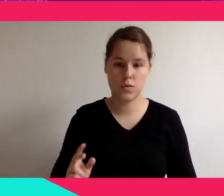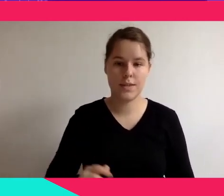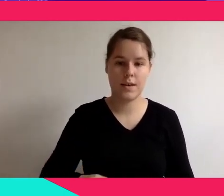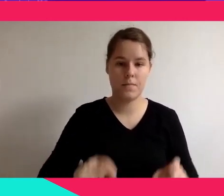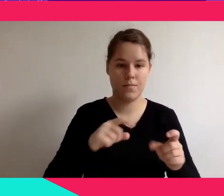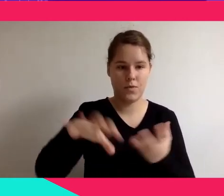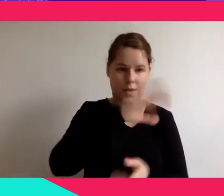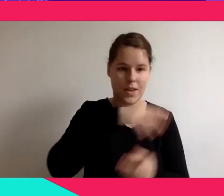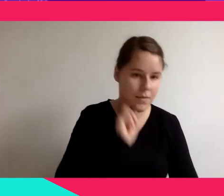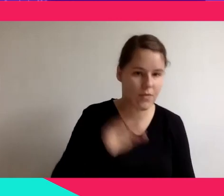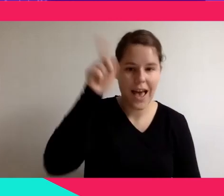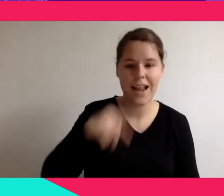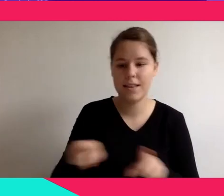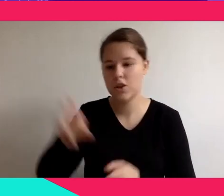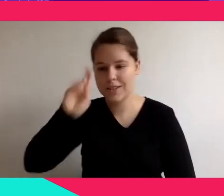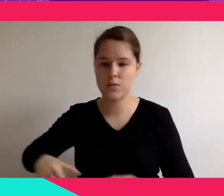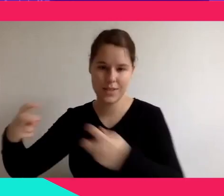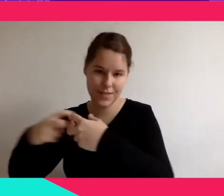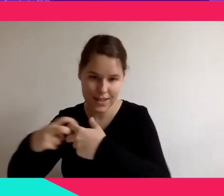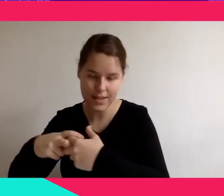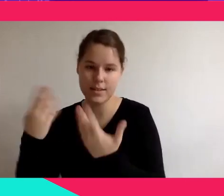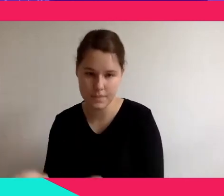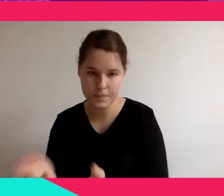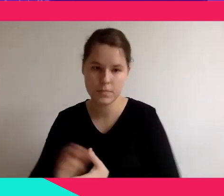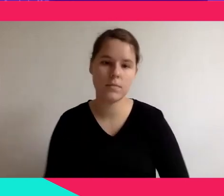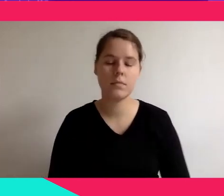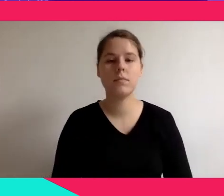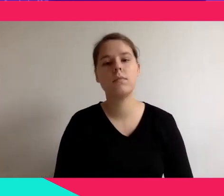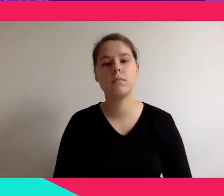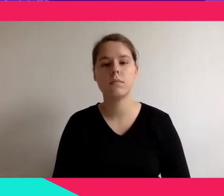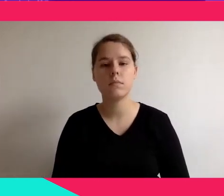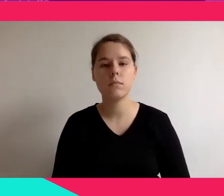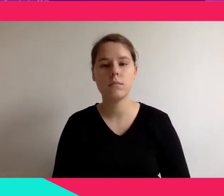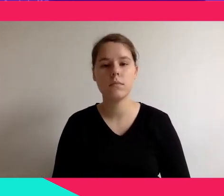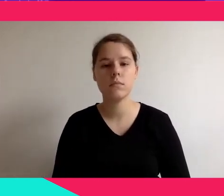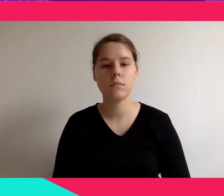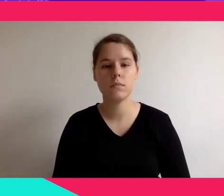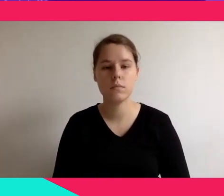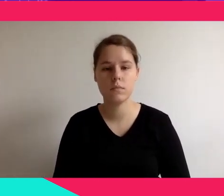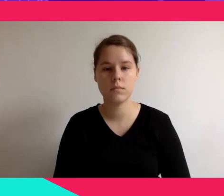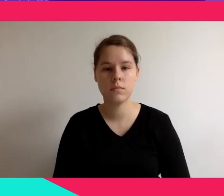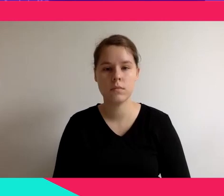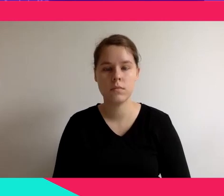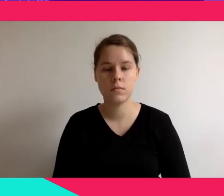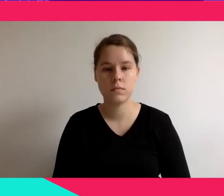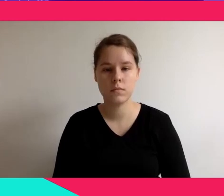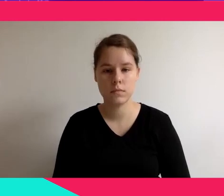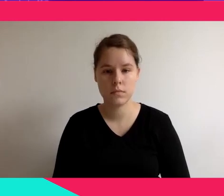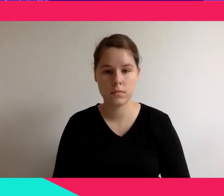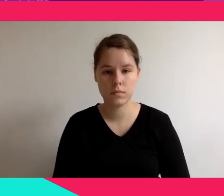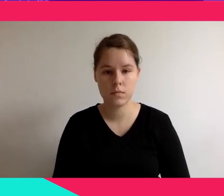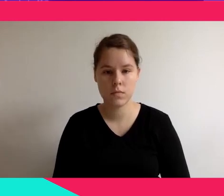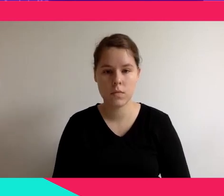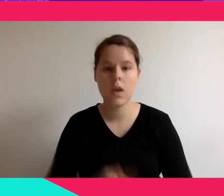The main point of my talk and the examples I'm going to give is that we see the